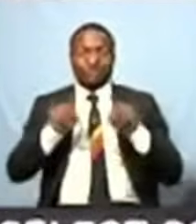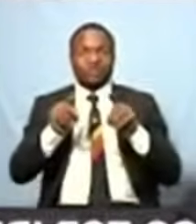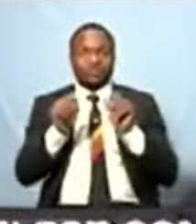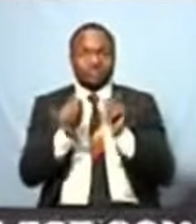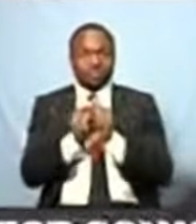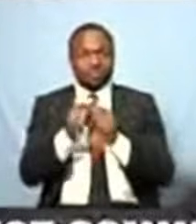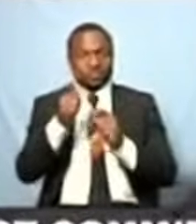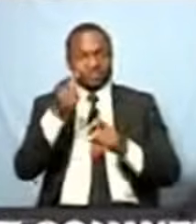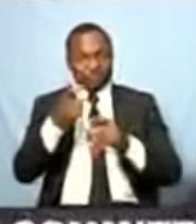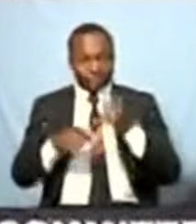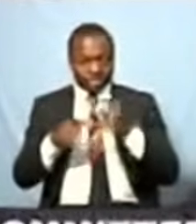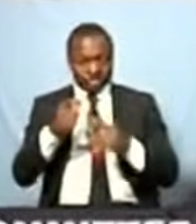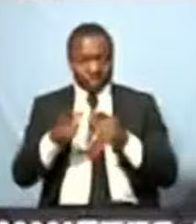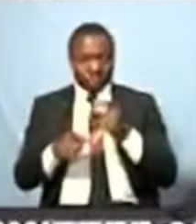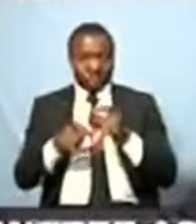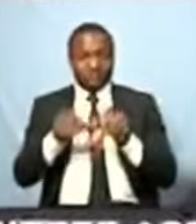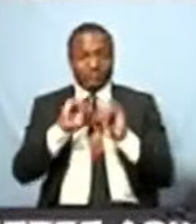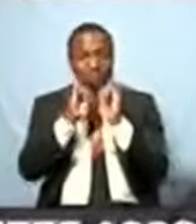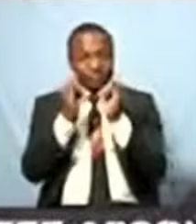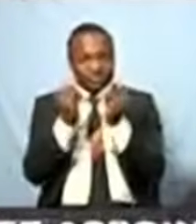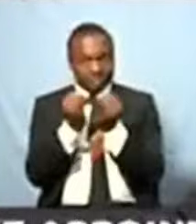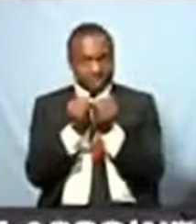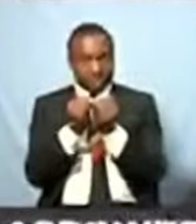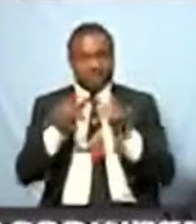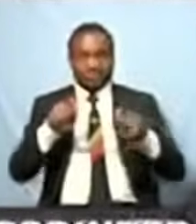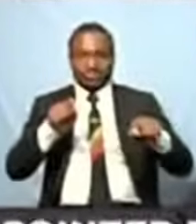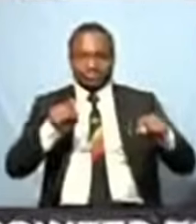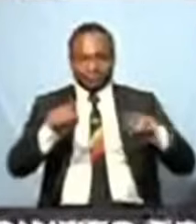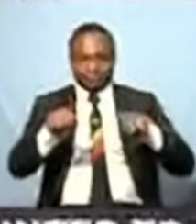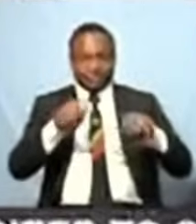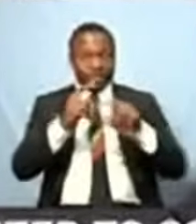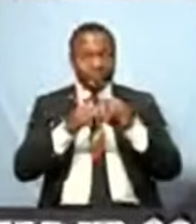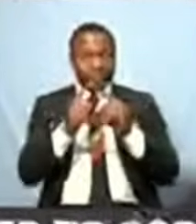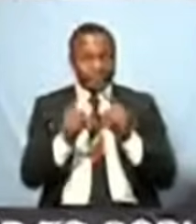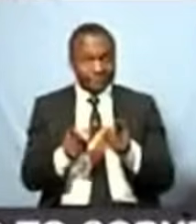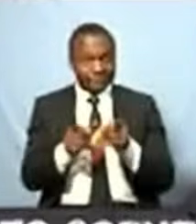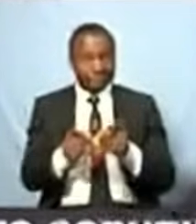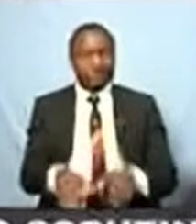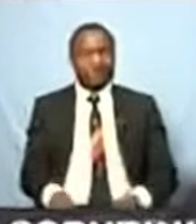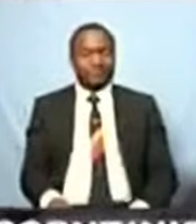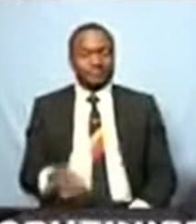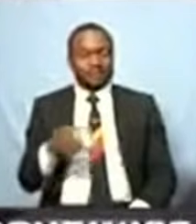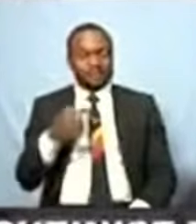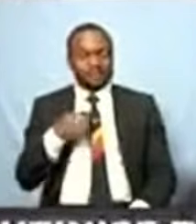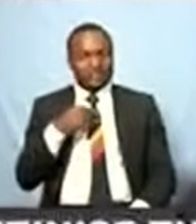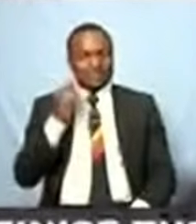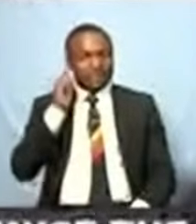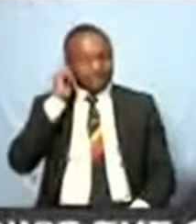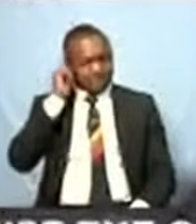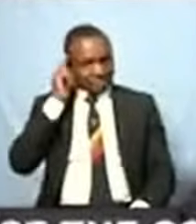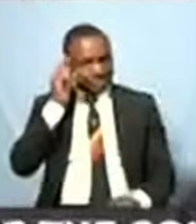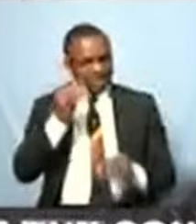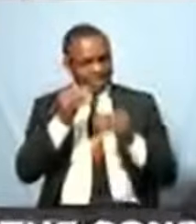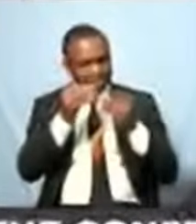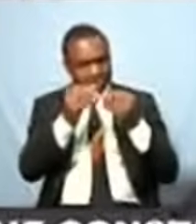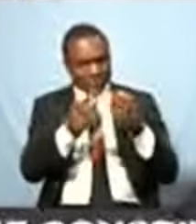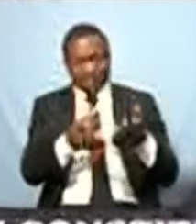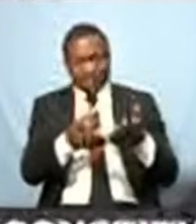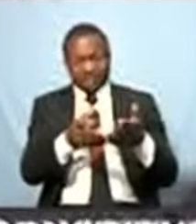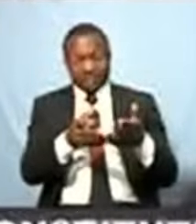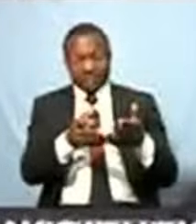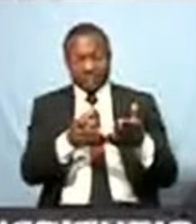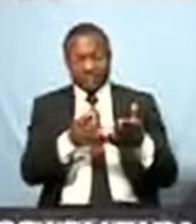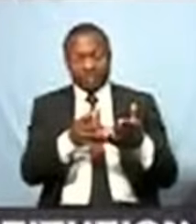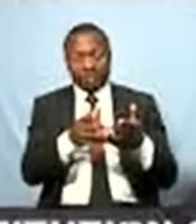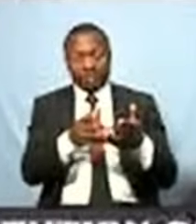with disabilities in the institutions of governance. However, I think that given our shrinking fiscal